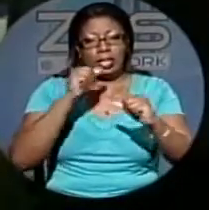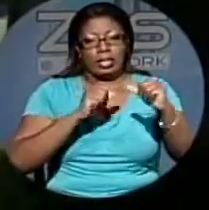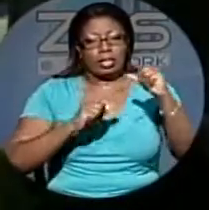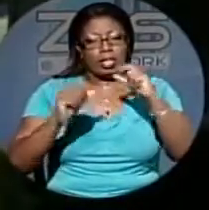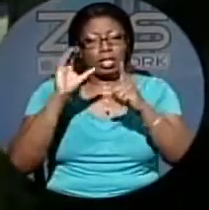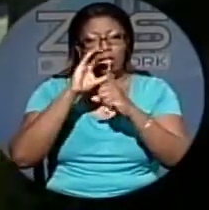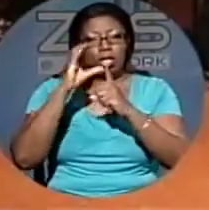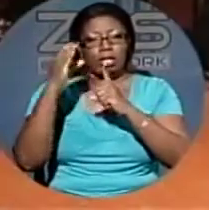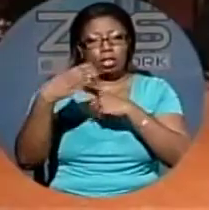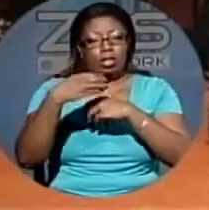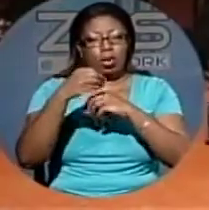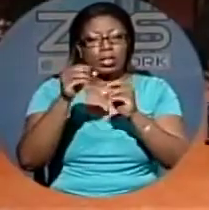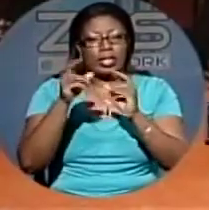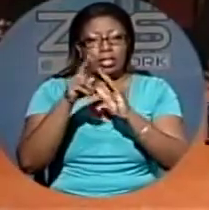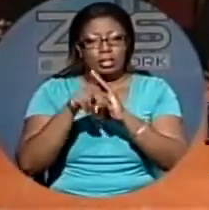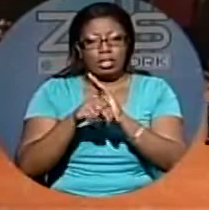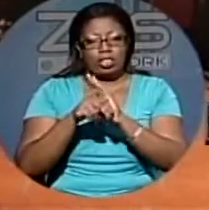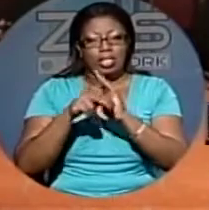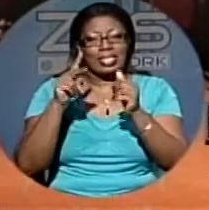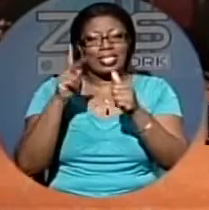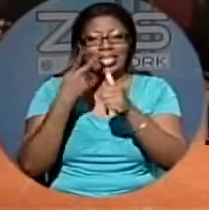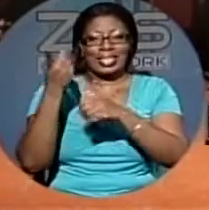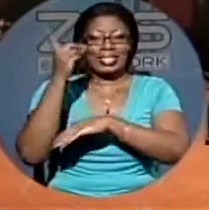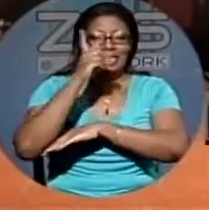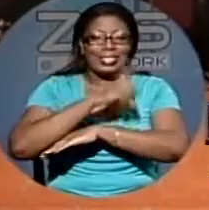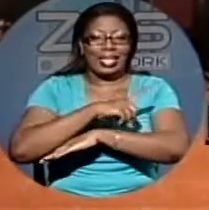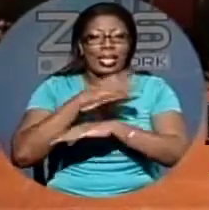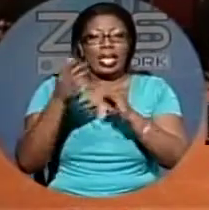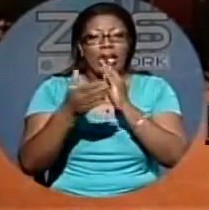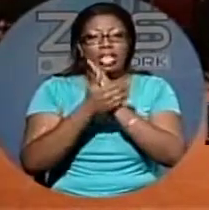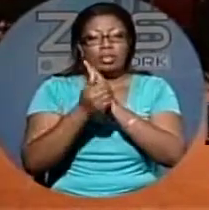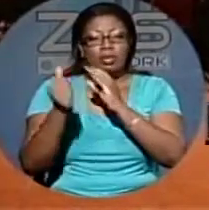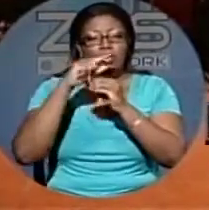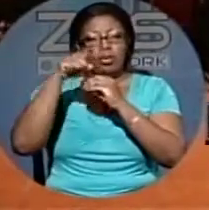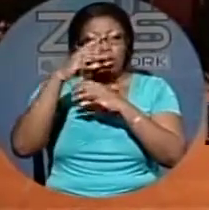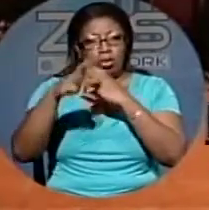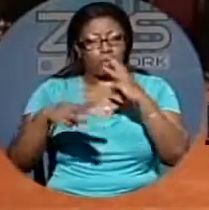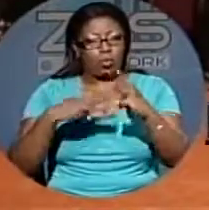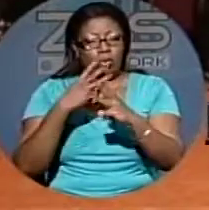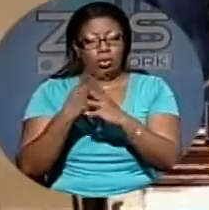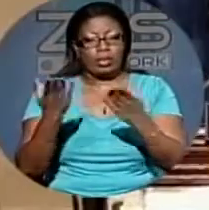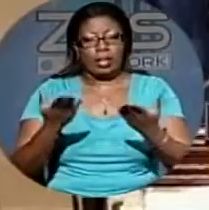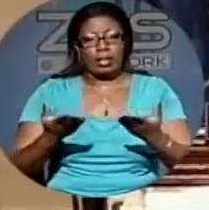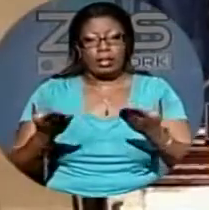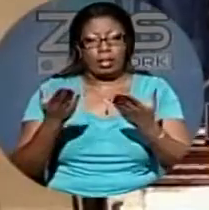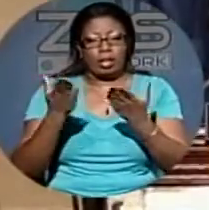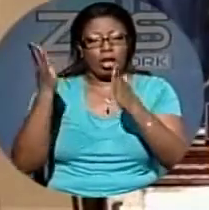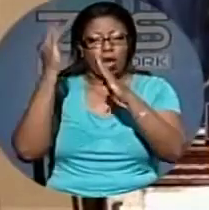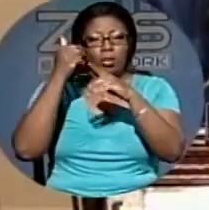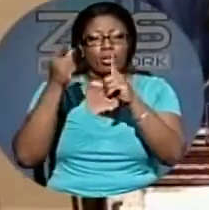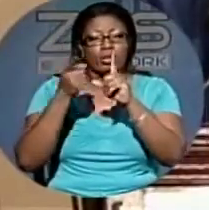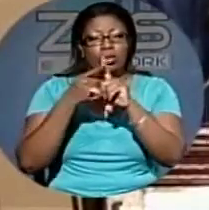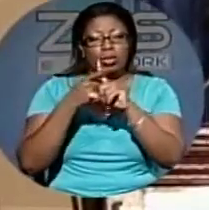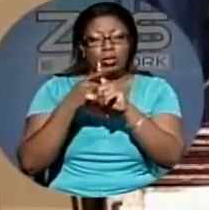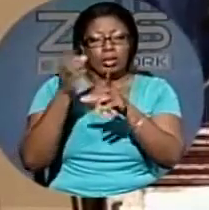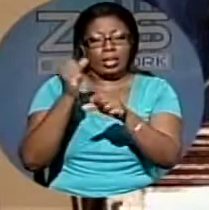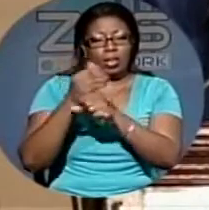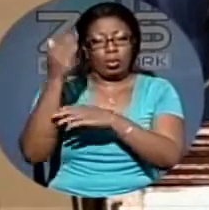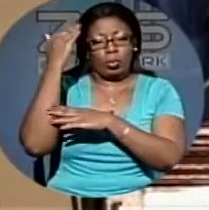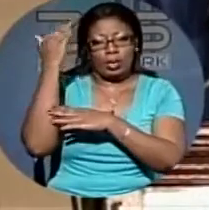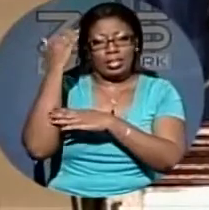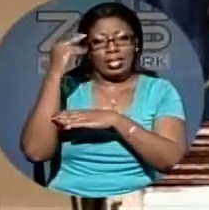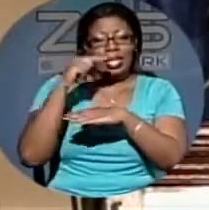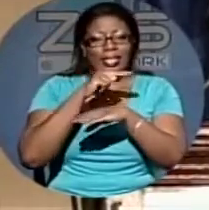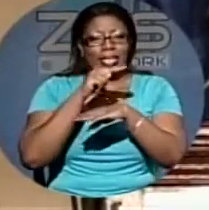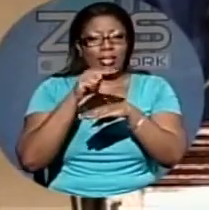Cultural Organization is into its second day. Experts from around the world are here in the capital, and they hope to raise awareness that